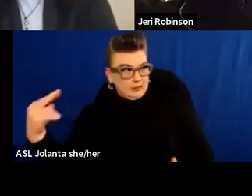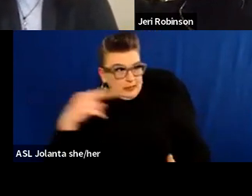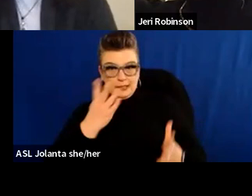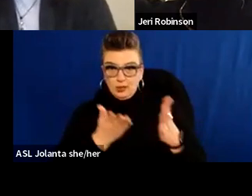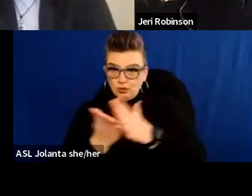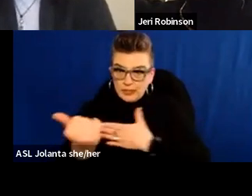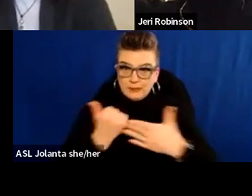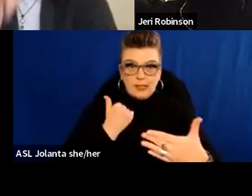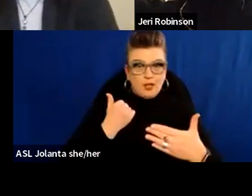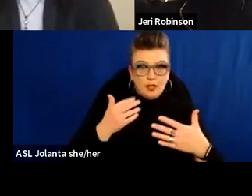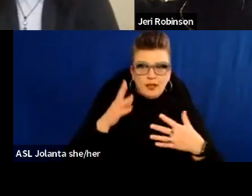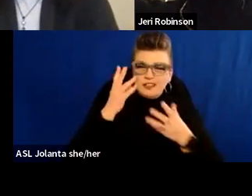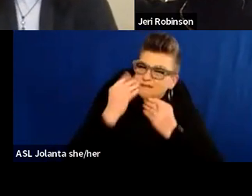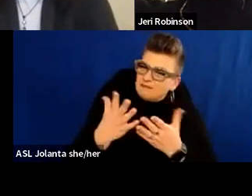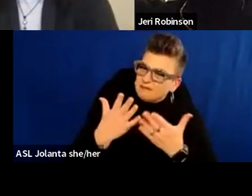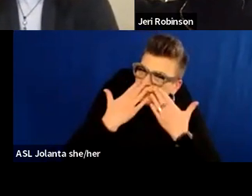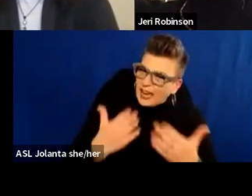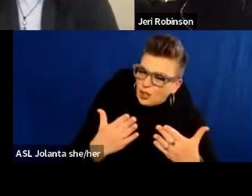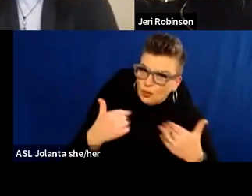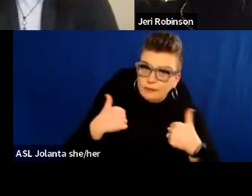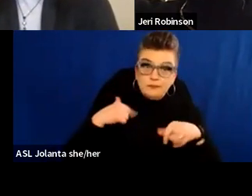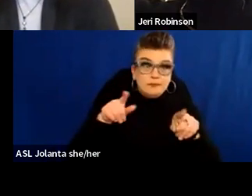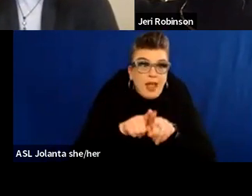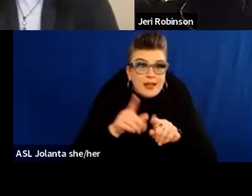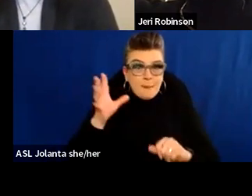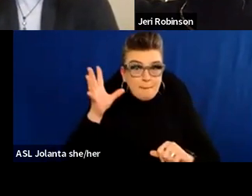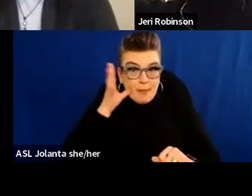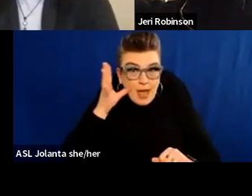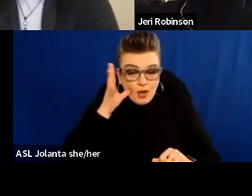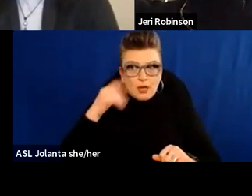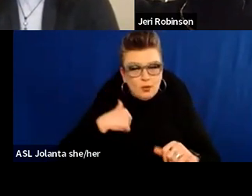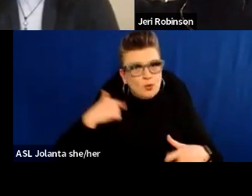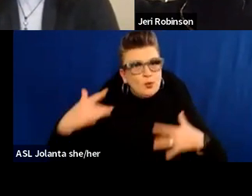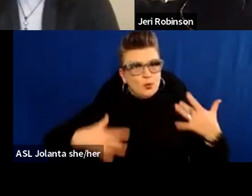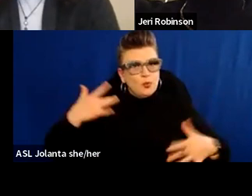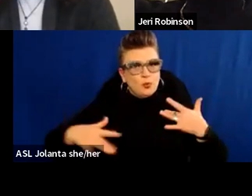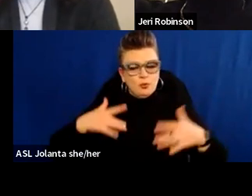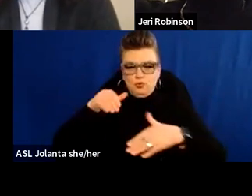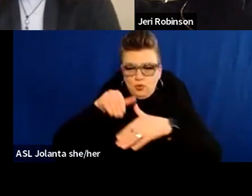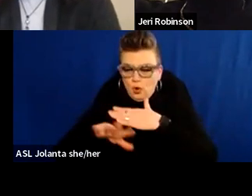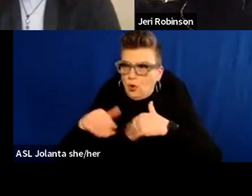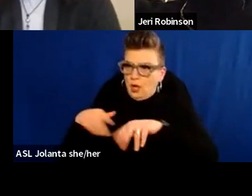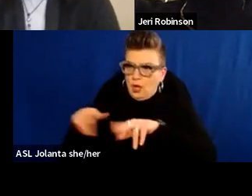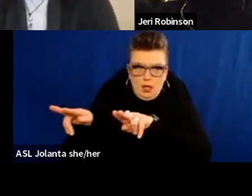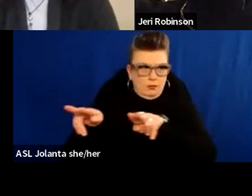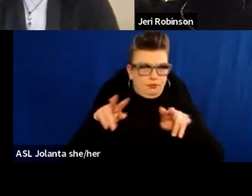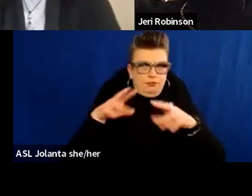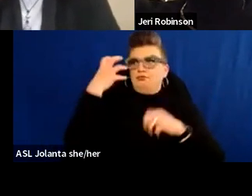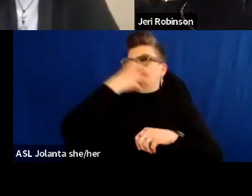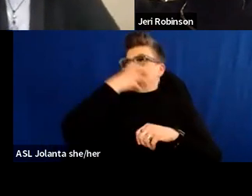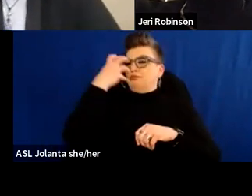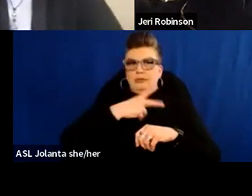that i was excited as a parent to go in and look to see what things look like across the different school communities